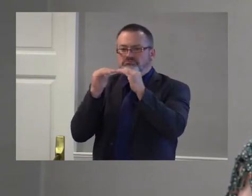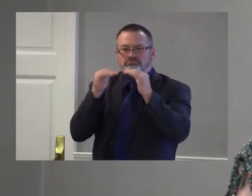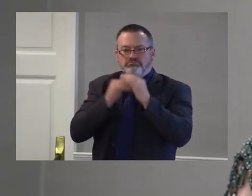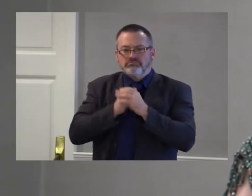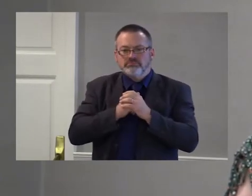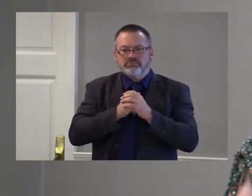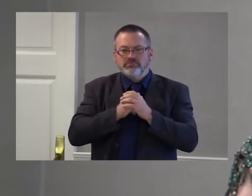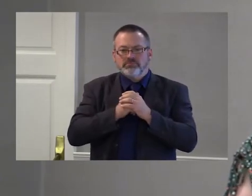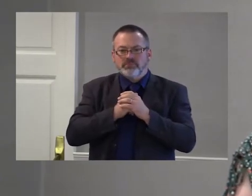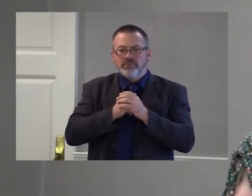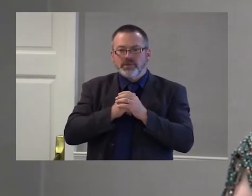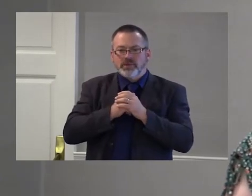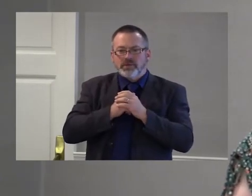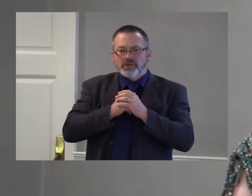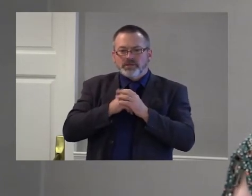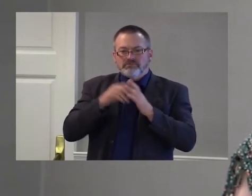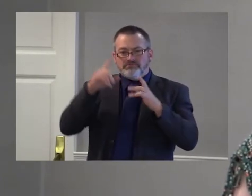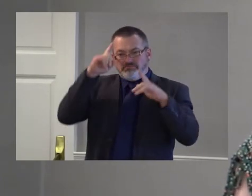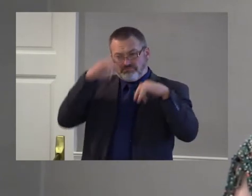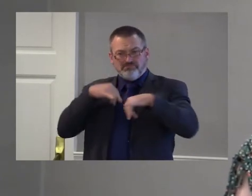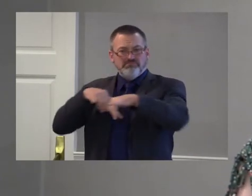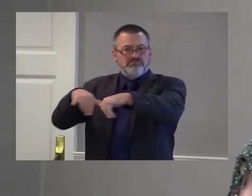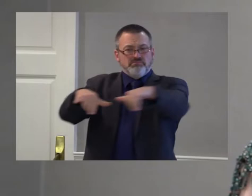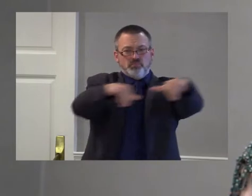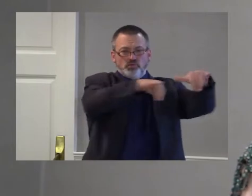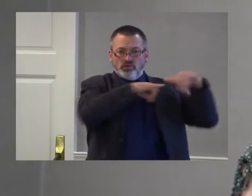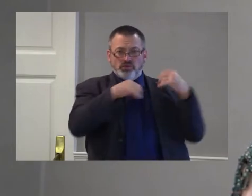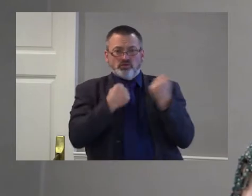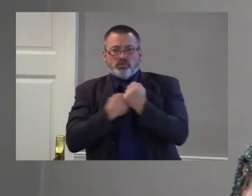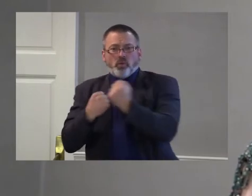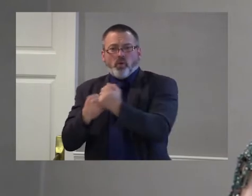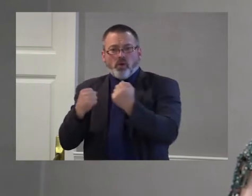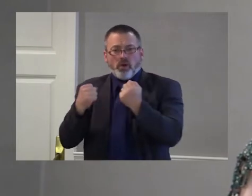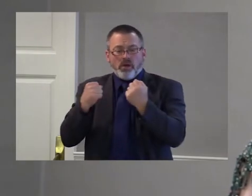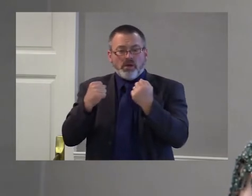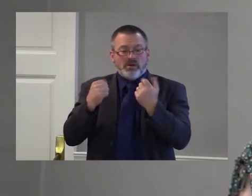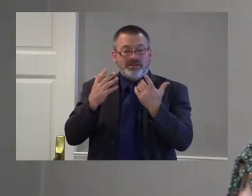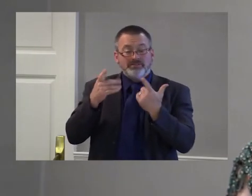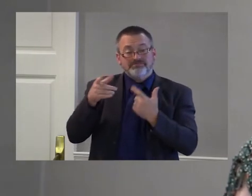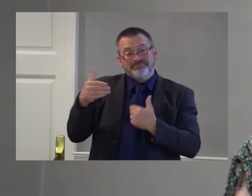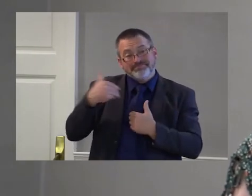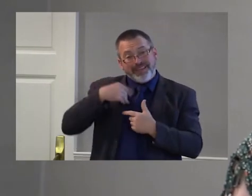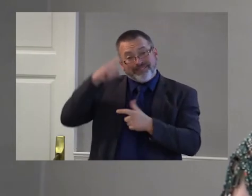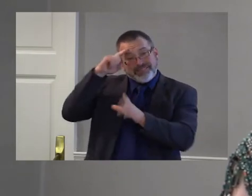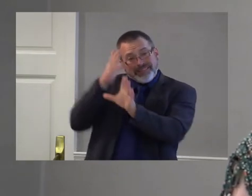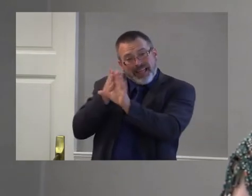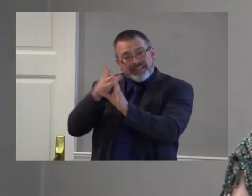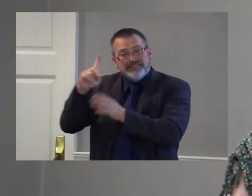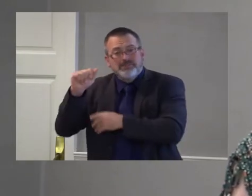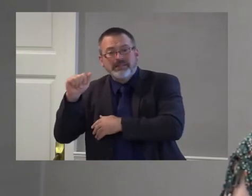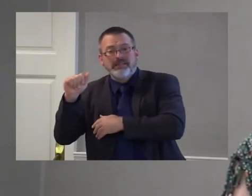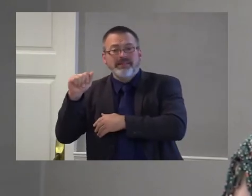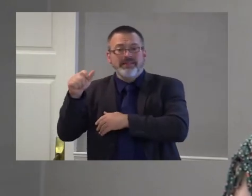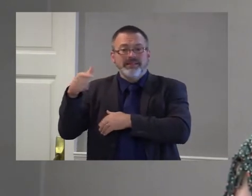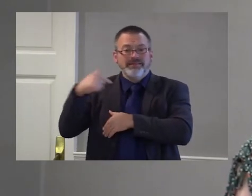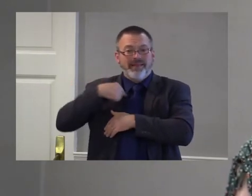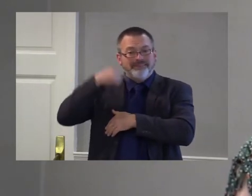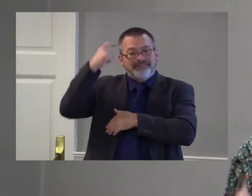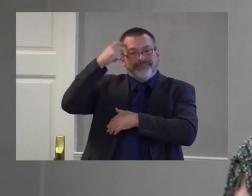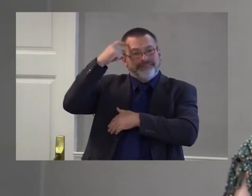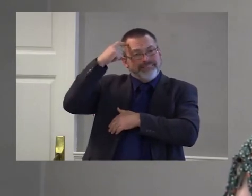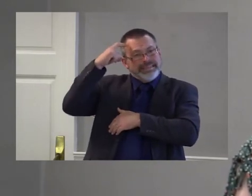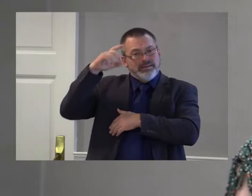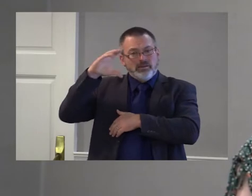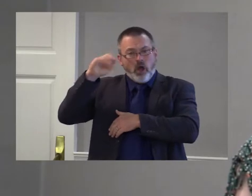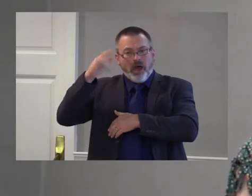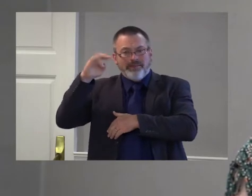help solve systematic issues that affect people with psychiatric disabilities. But we continue to pump money into systems that create